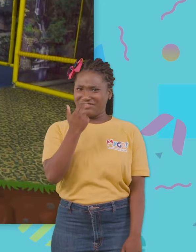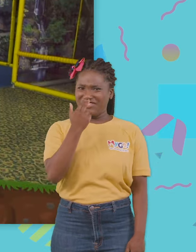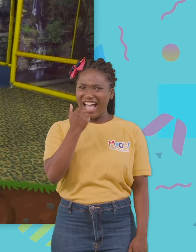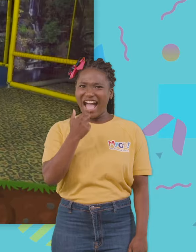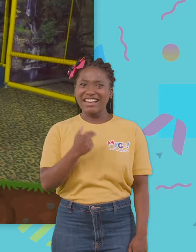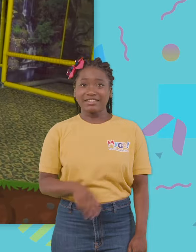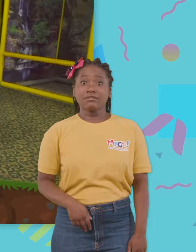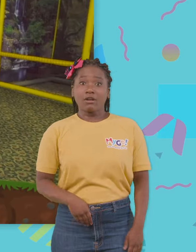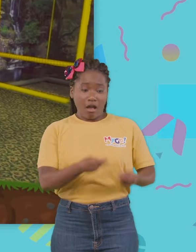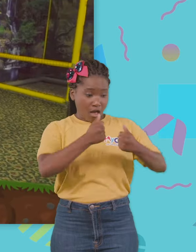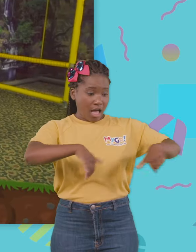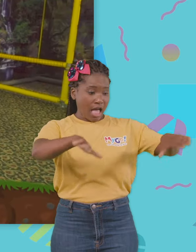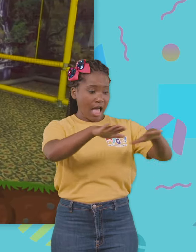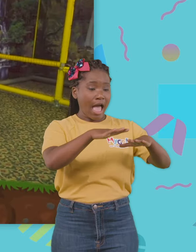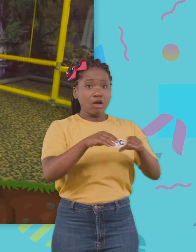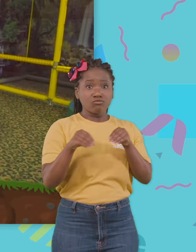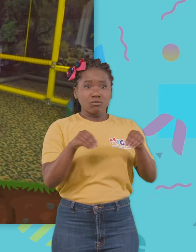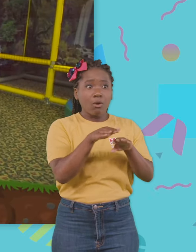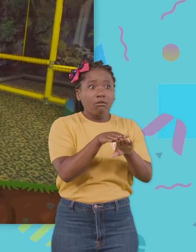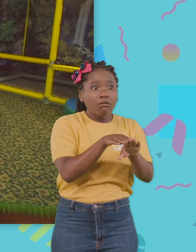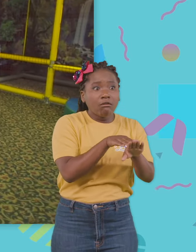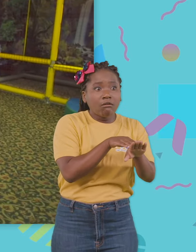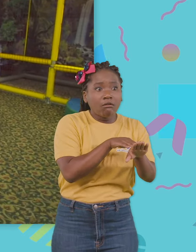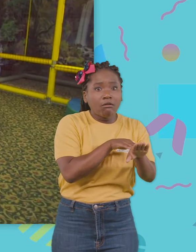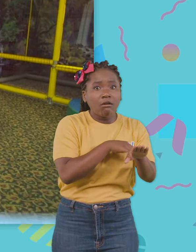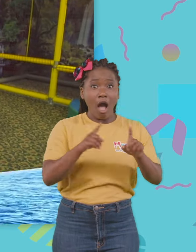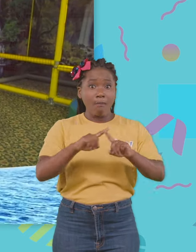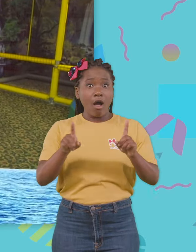Sloths move really slow on land. But when